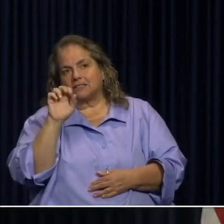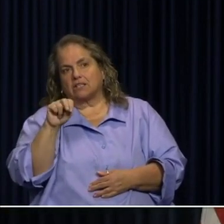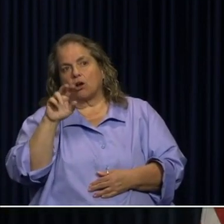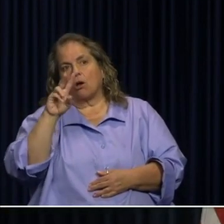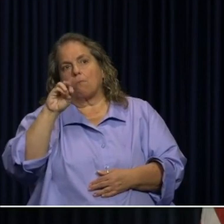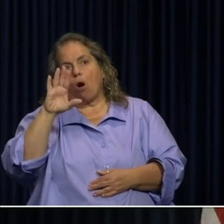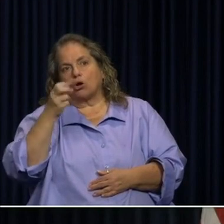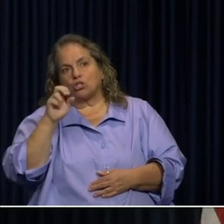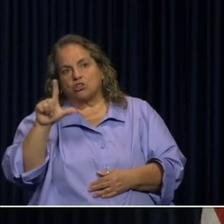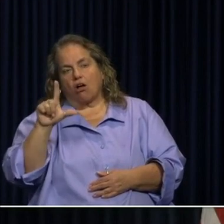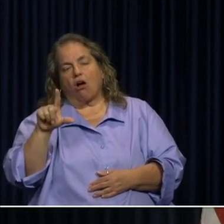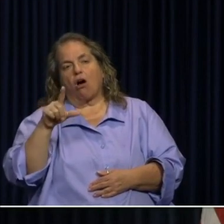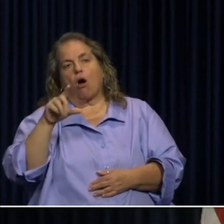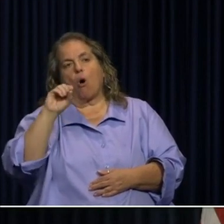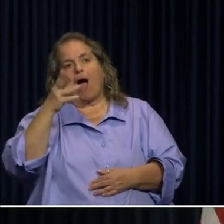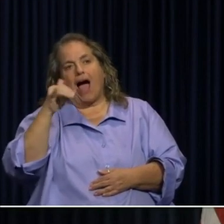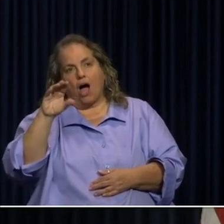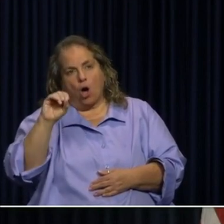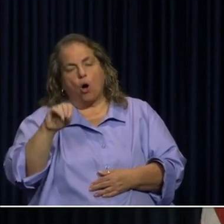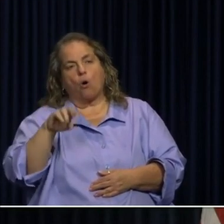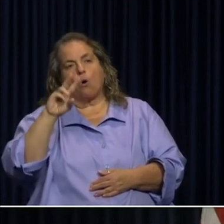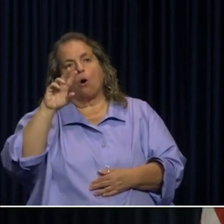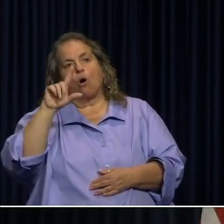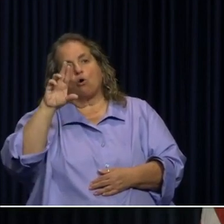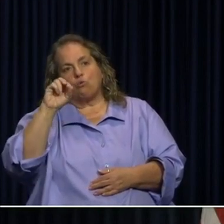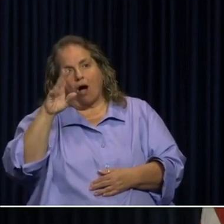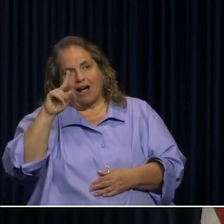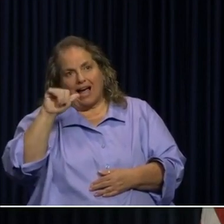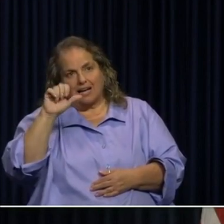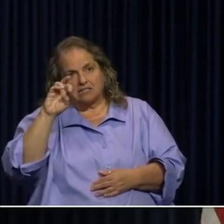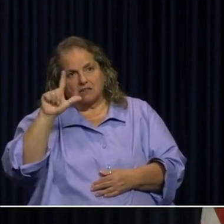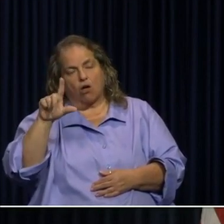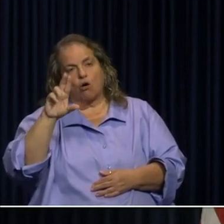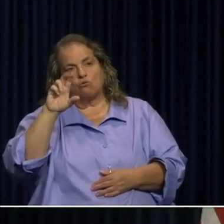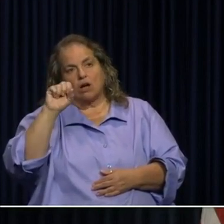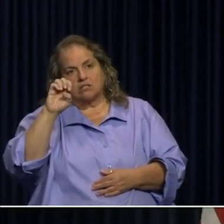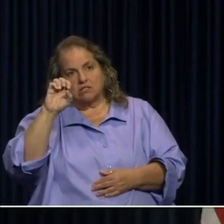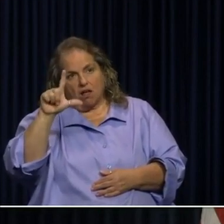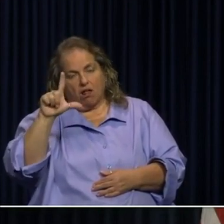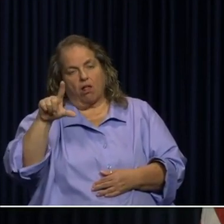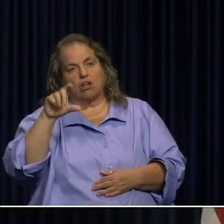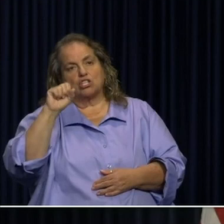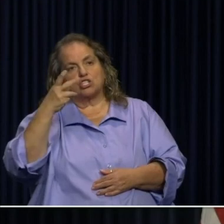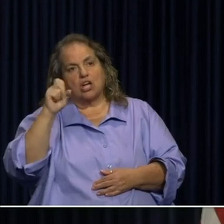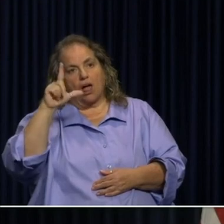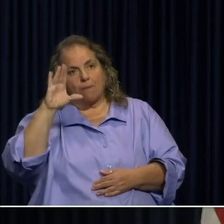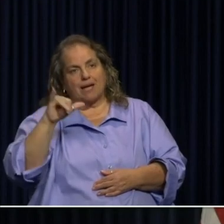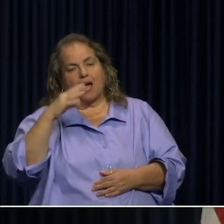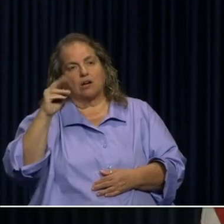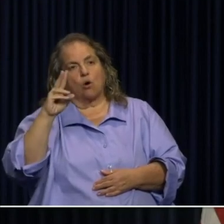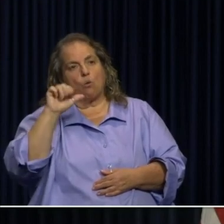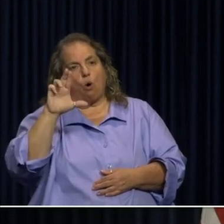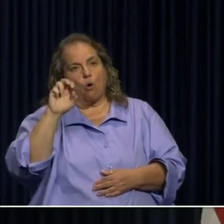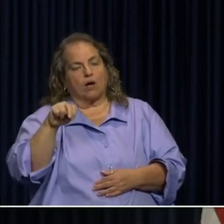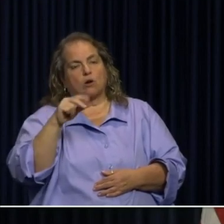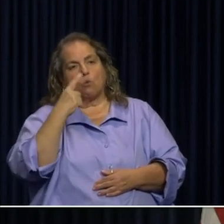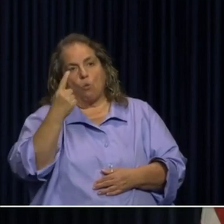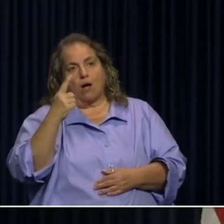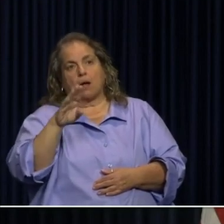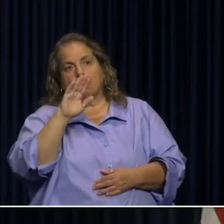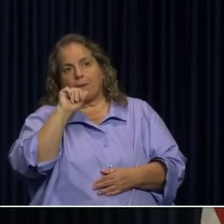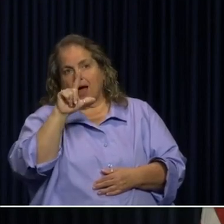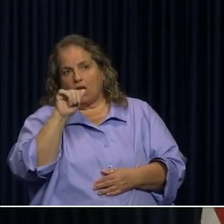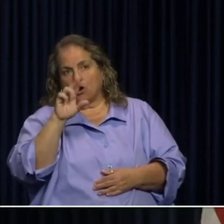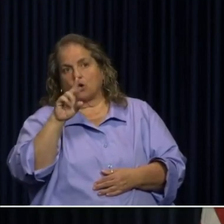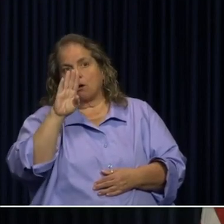and Oldham, Rockcastle, Russell, Shelby, and Warren, and 1 from Ballard, Bullitt,